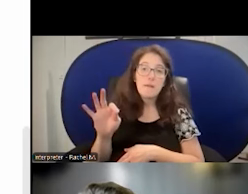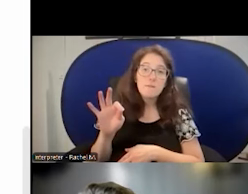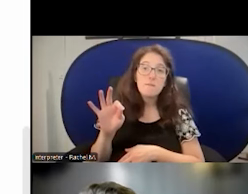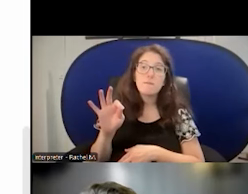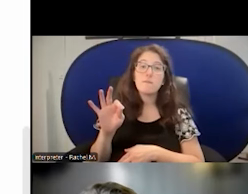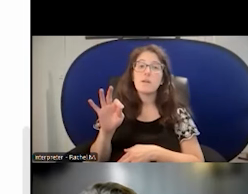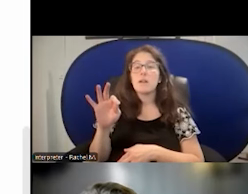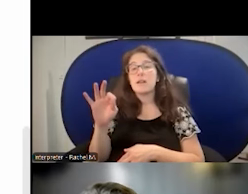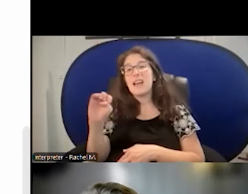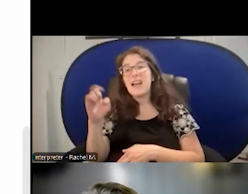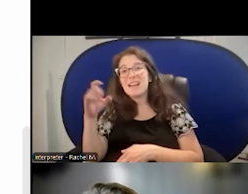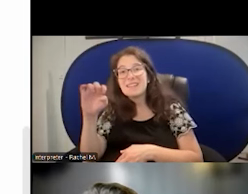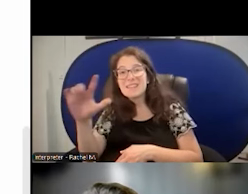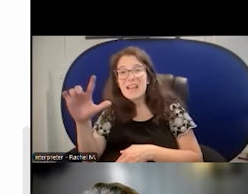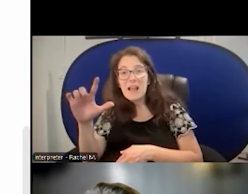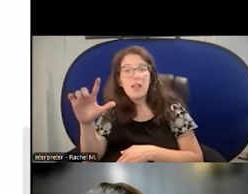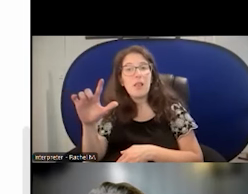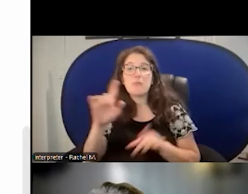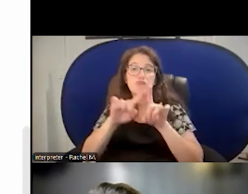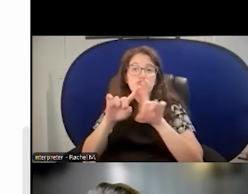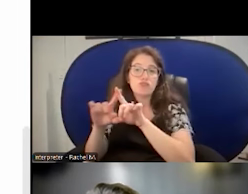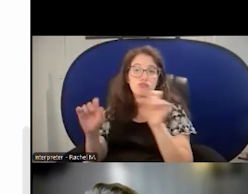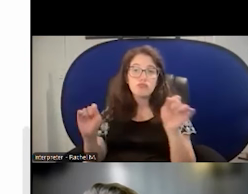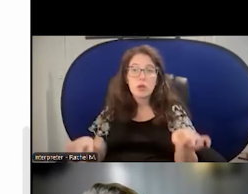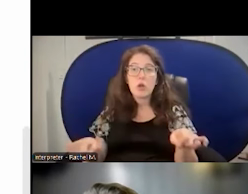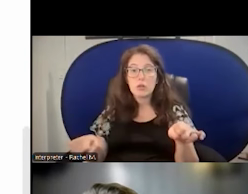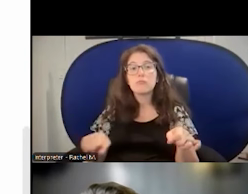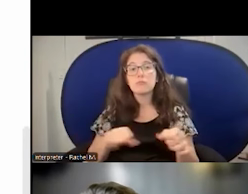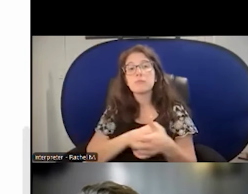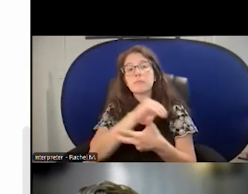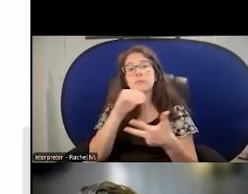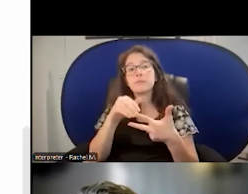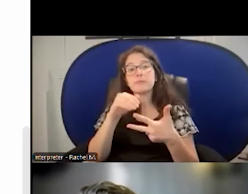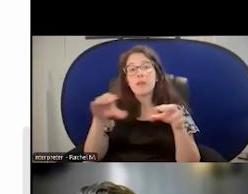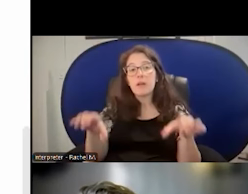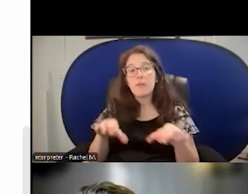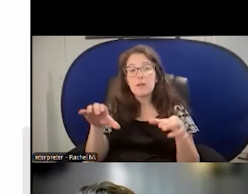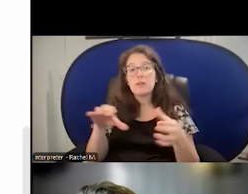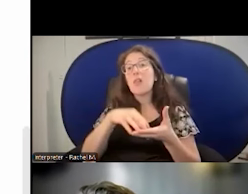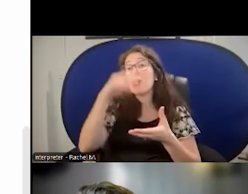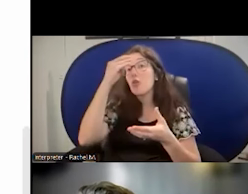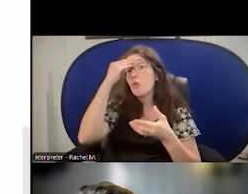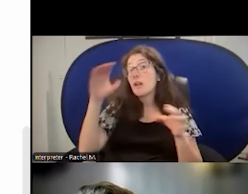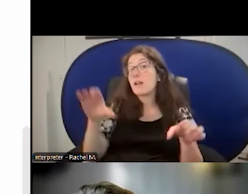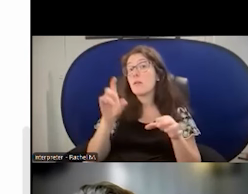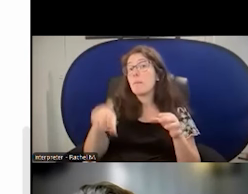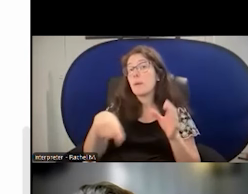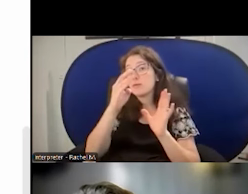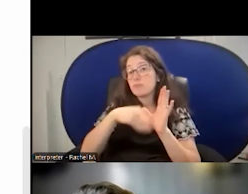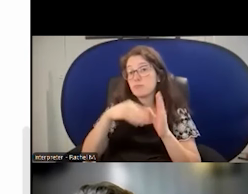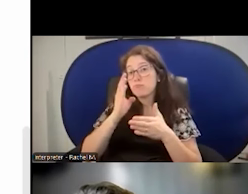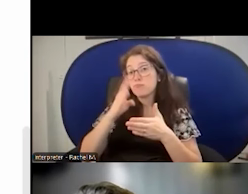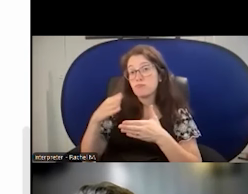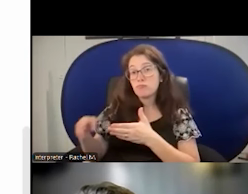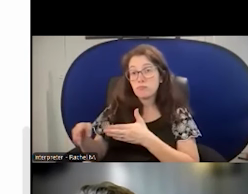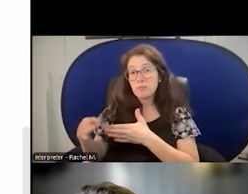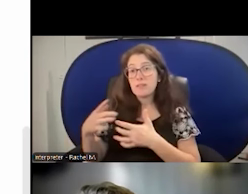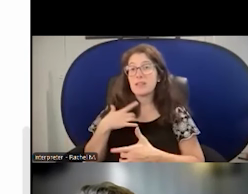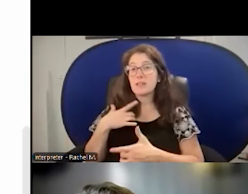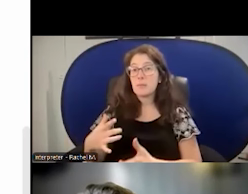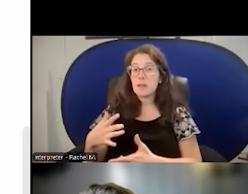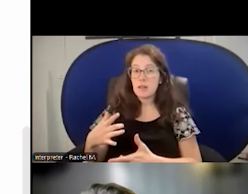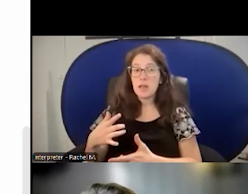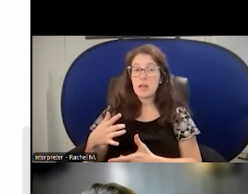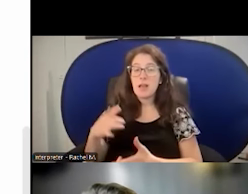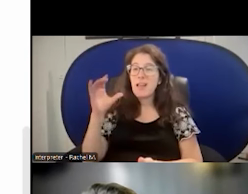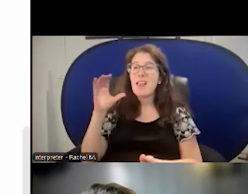Excel file, anything like that. My activities are learning activities that they're going to complete. Usually these are less low